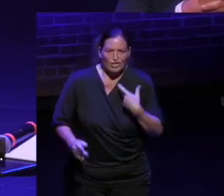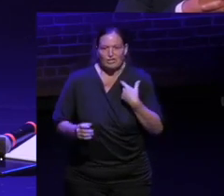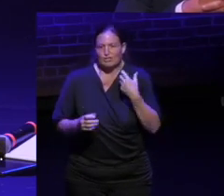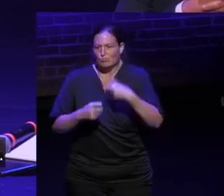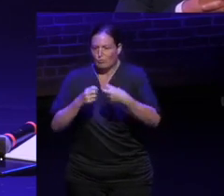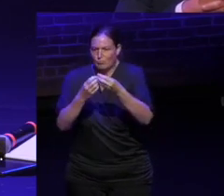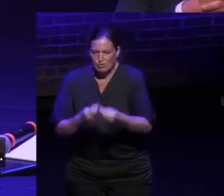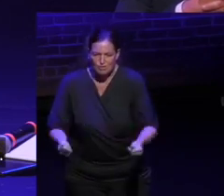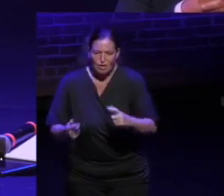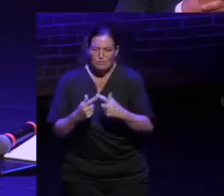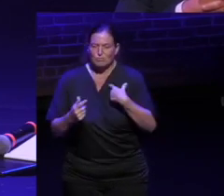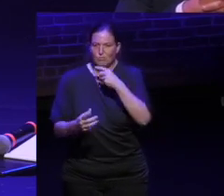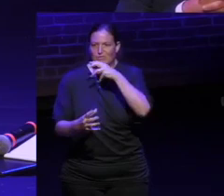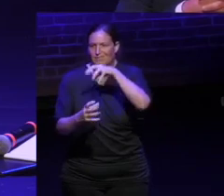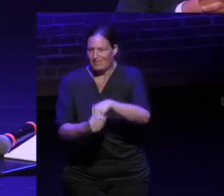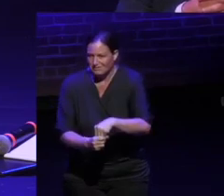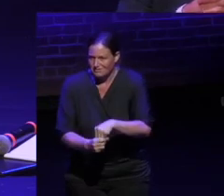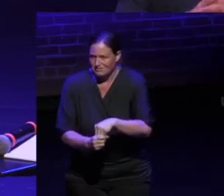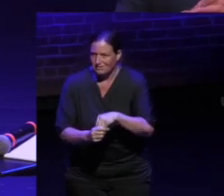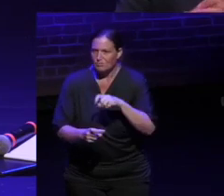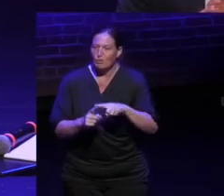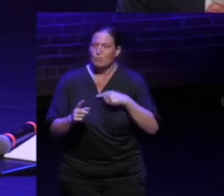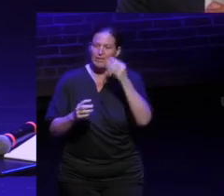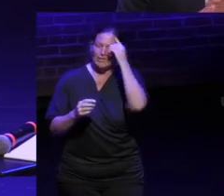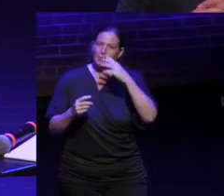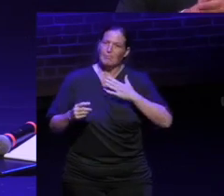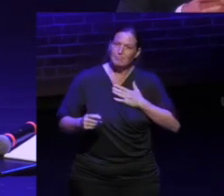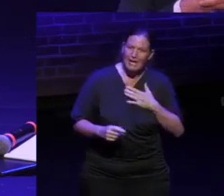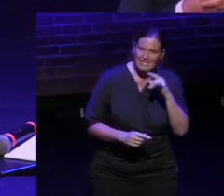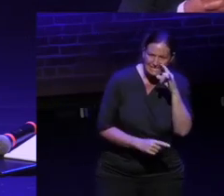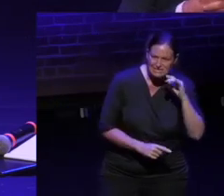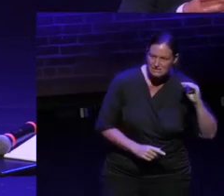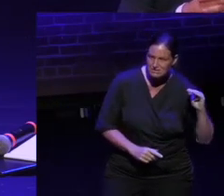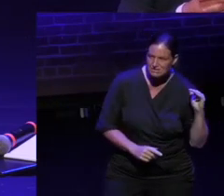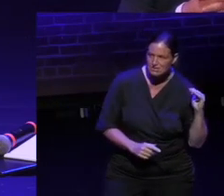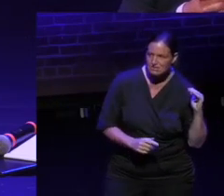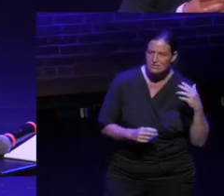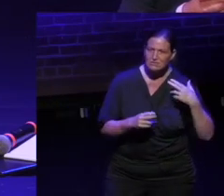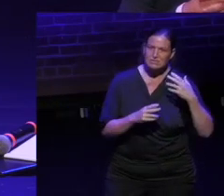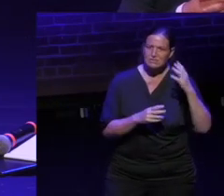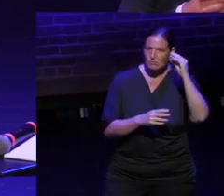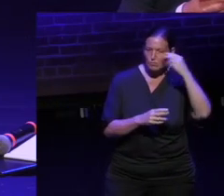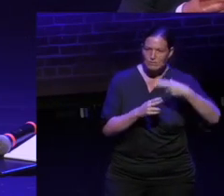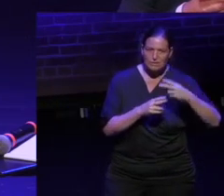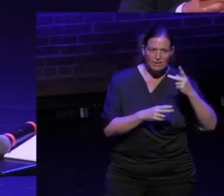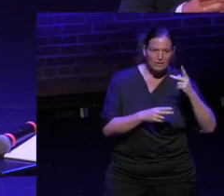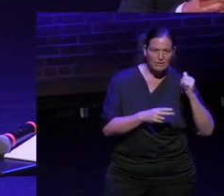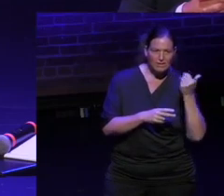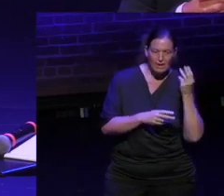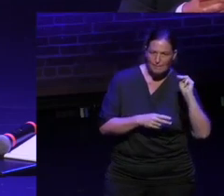problem solvers, as someone engaged. But when I think about my child, his name is Cam, he, they